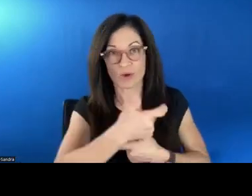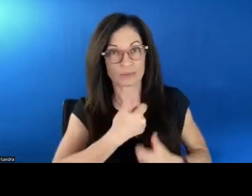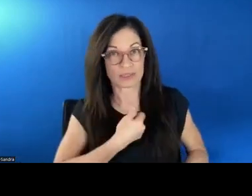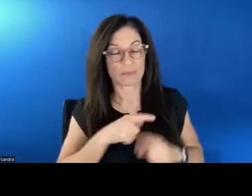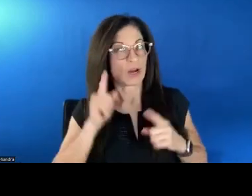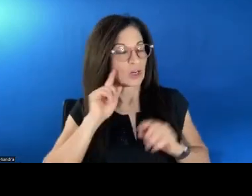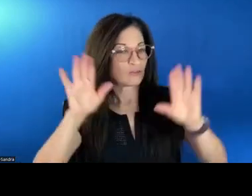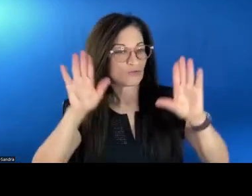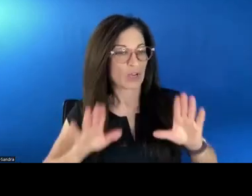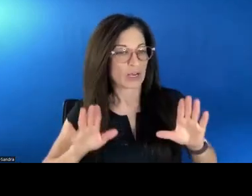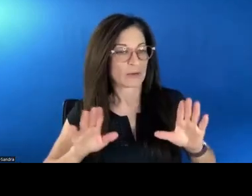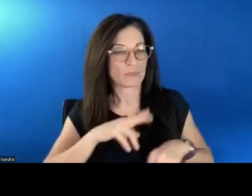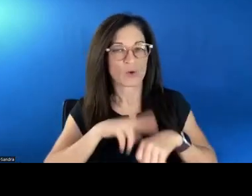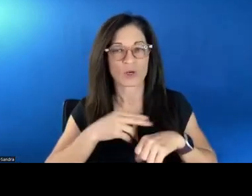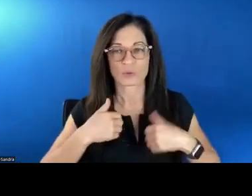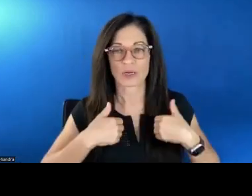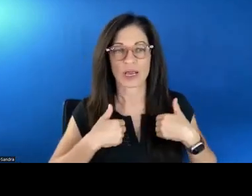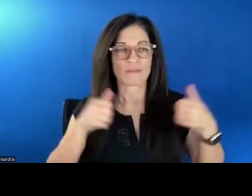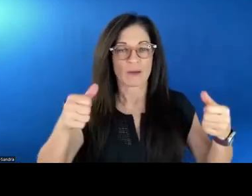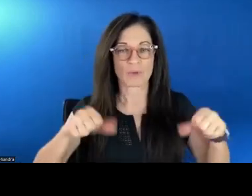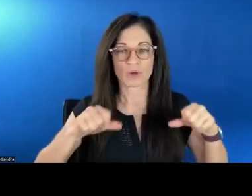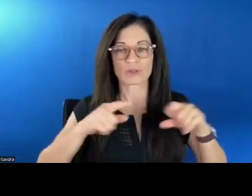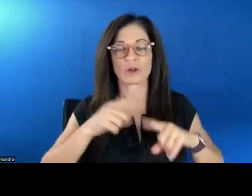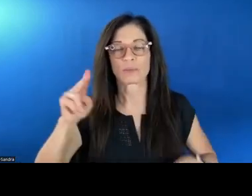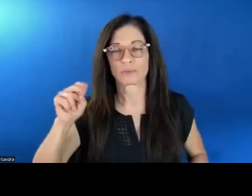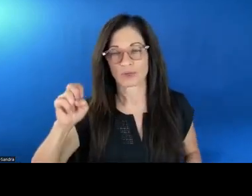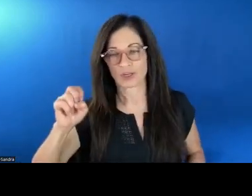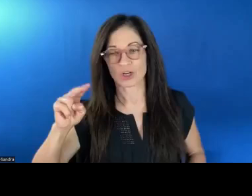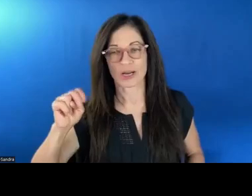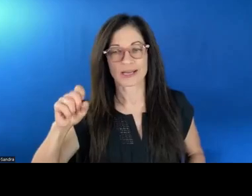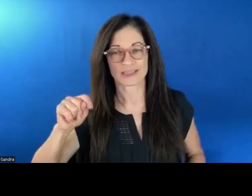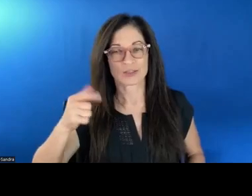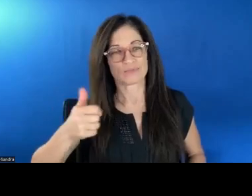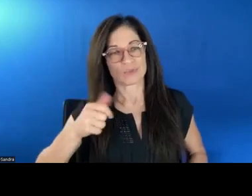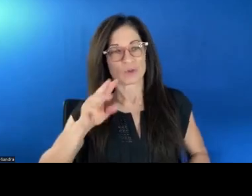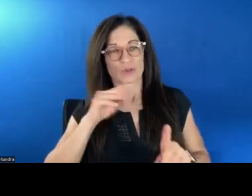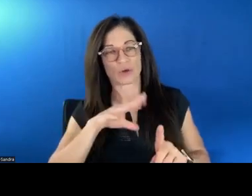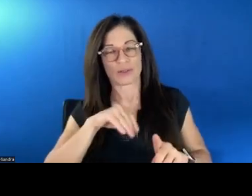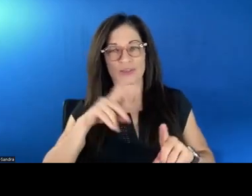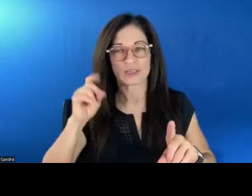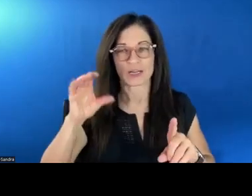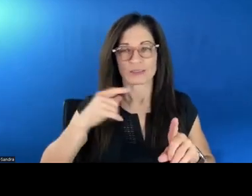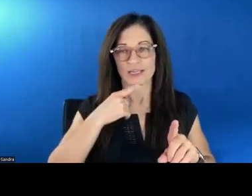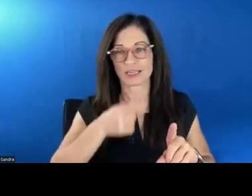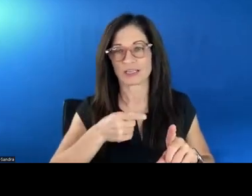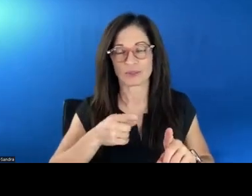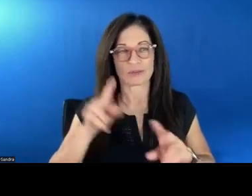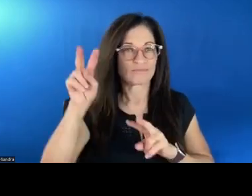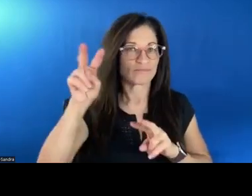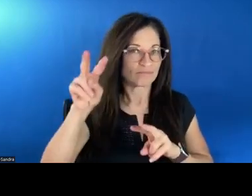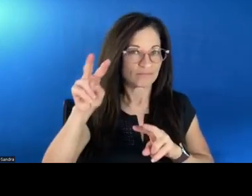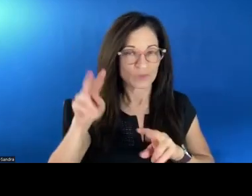is great. And of course, we have a post here from Ernest, who was actually profiled in this documentary, saying he is looking forward to